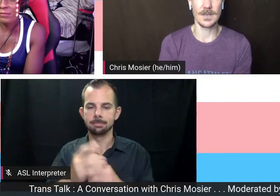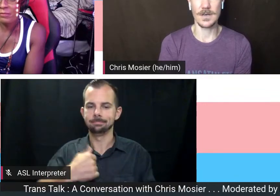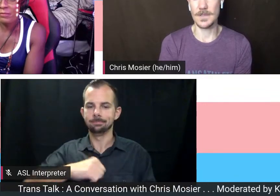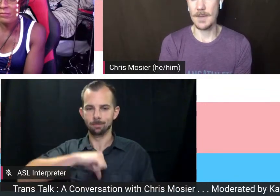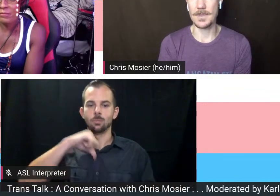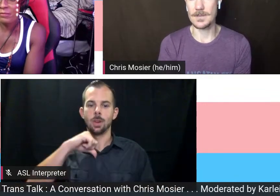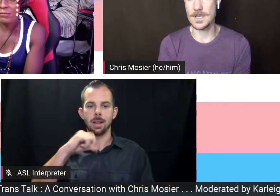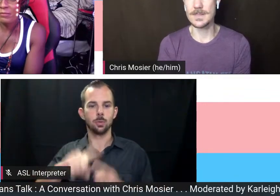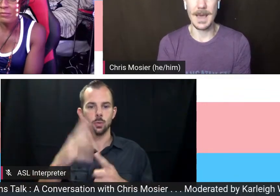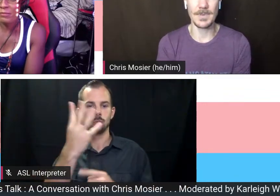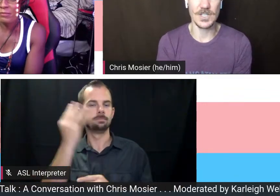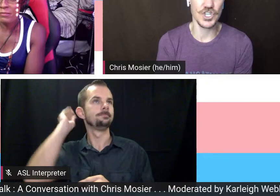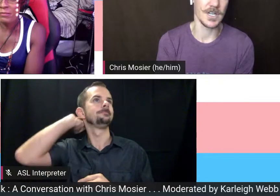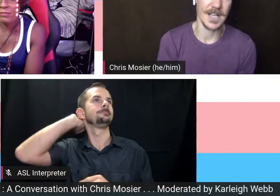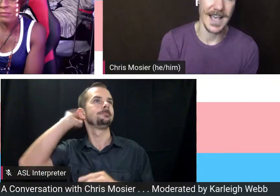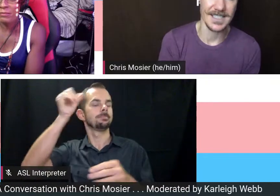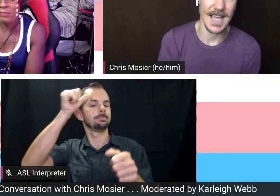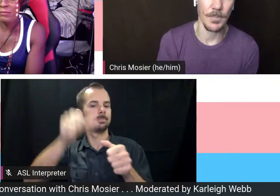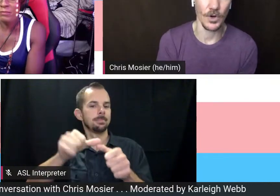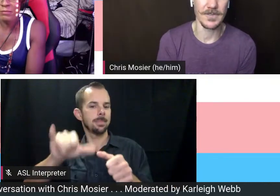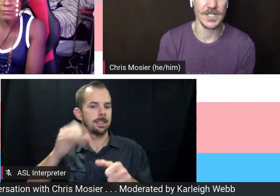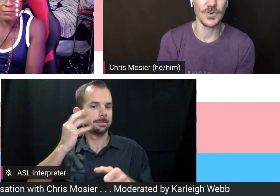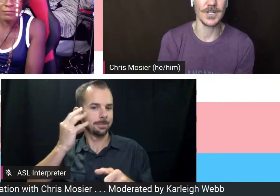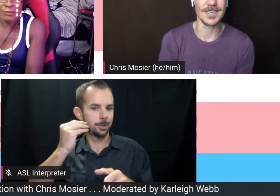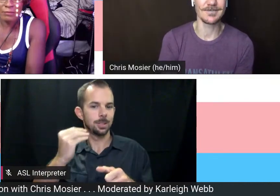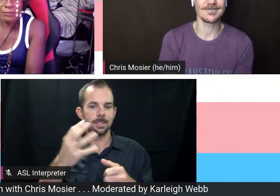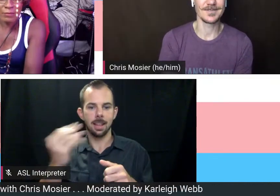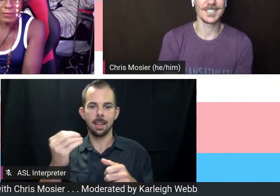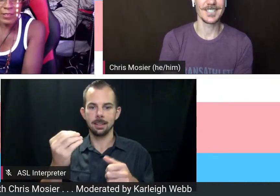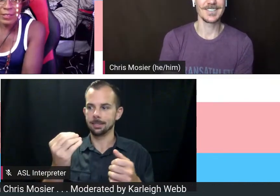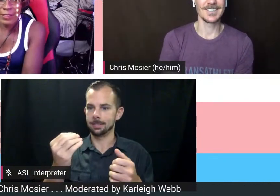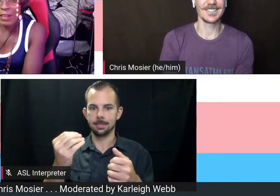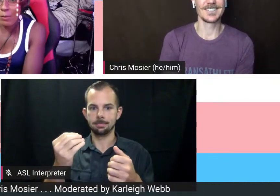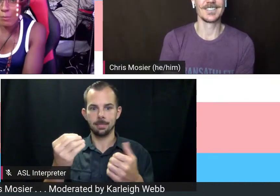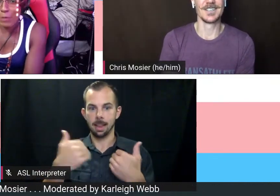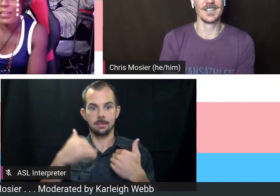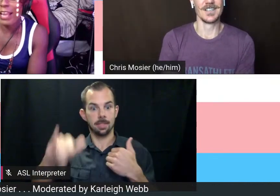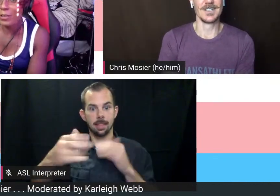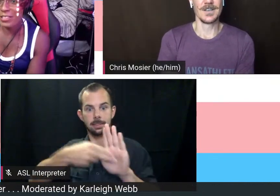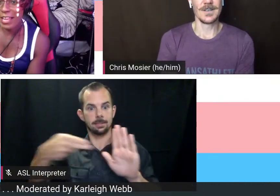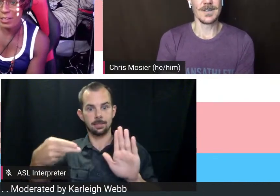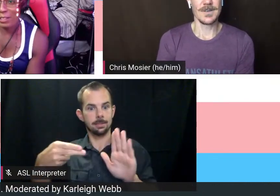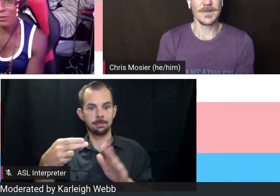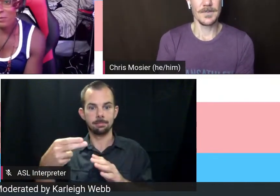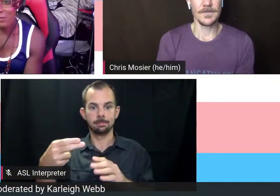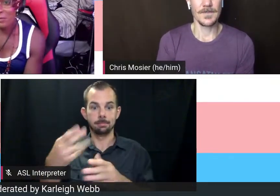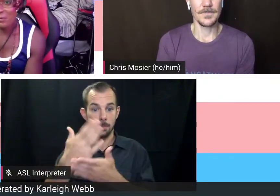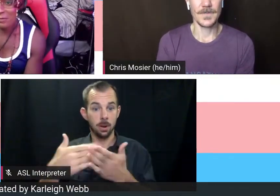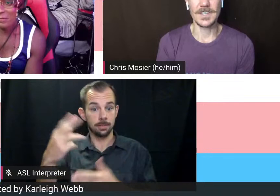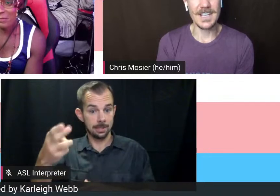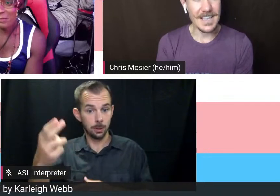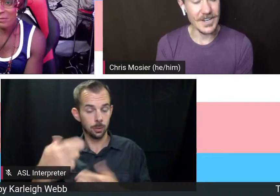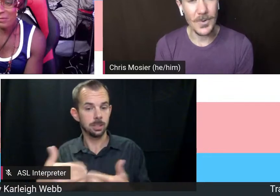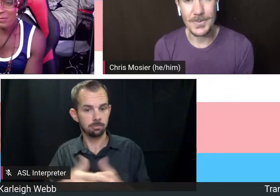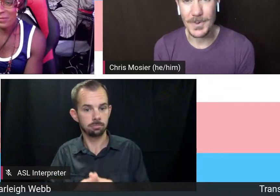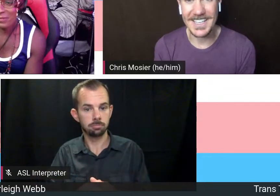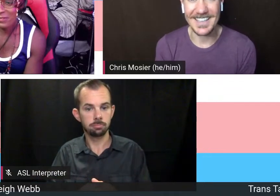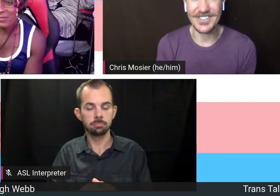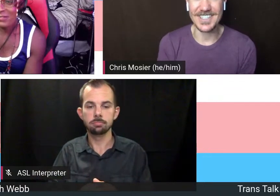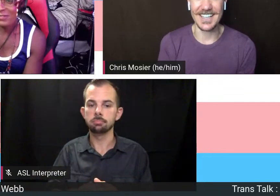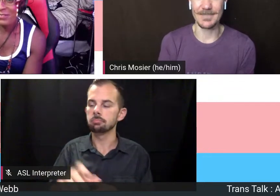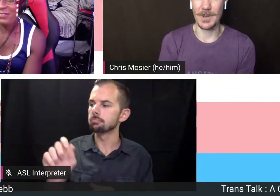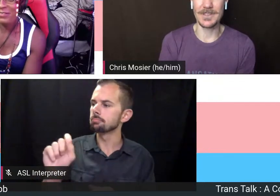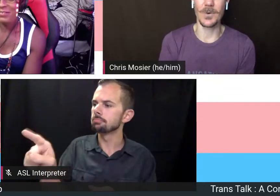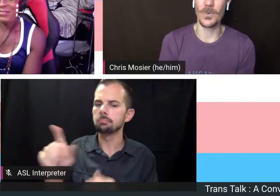been in that position as that part of history. Now, by the way, how is that knee? The knee,